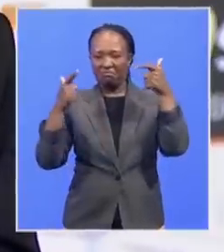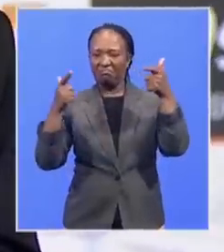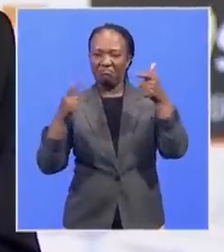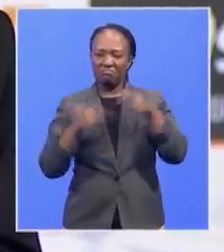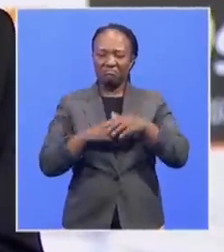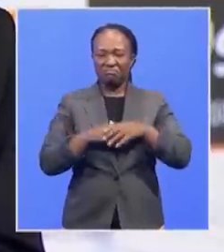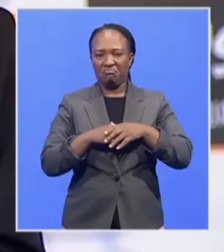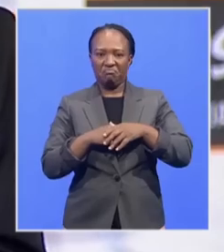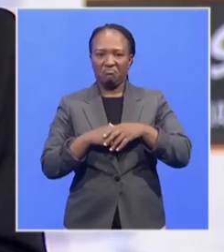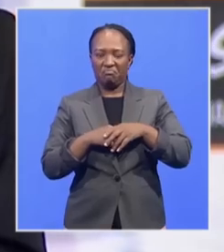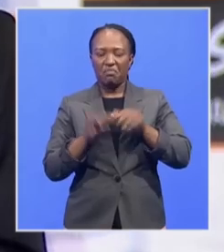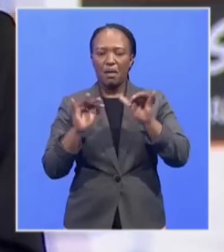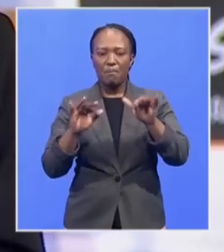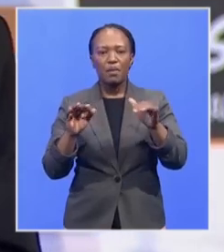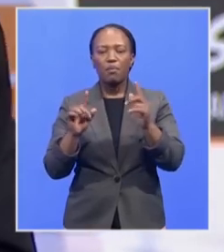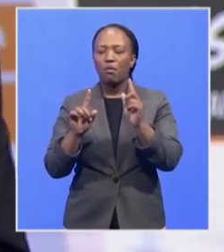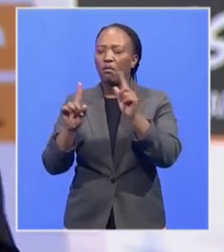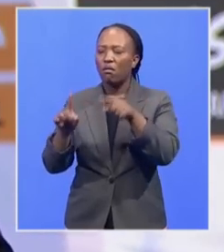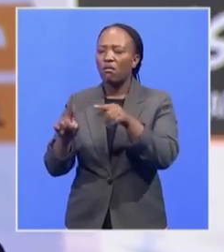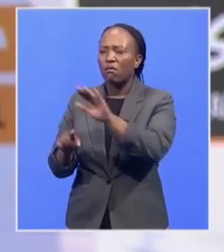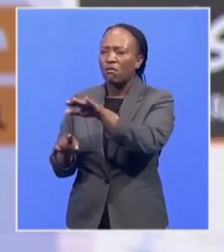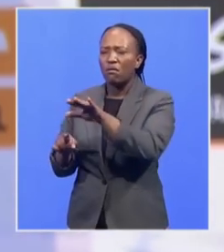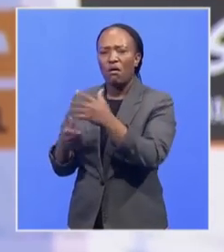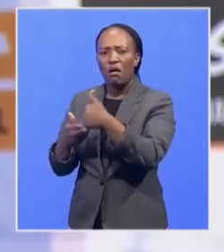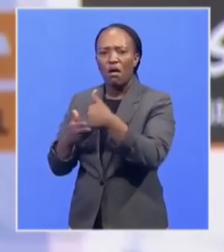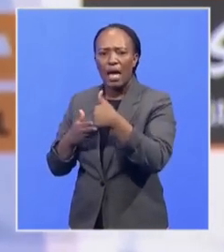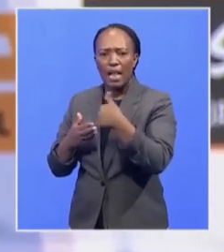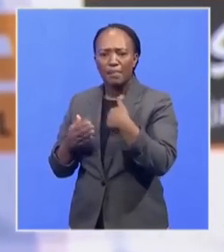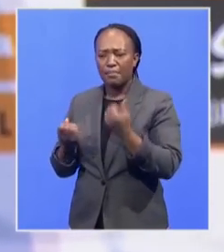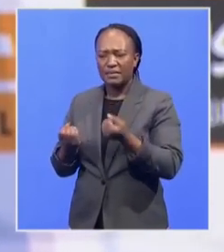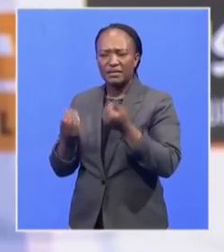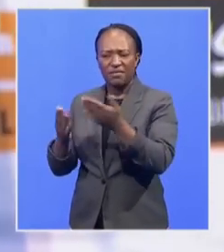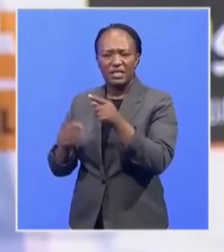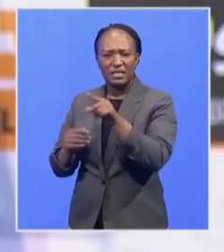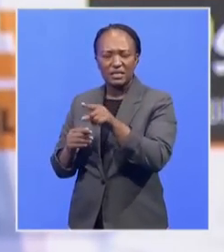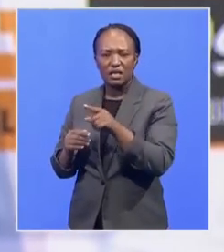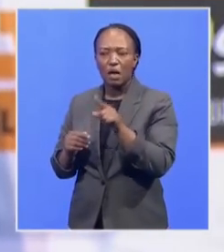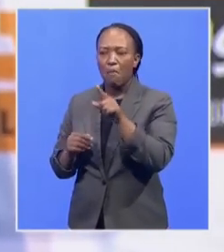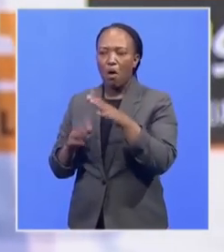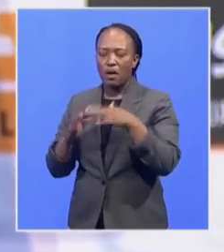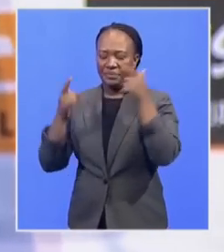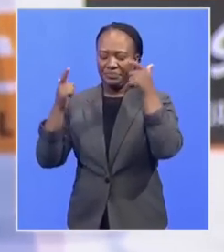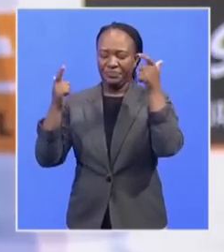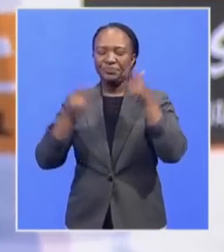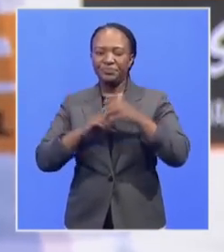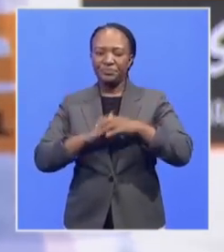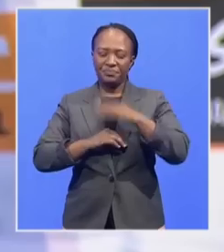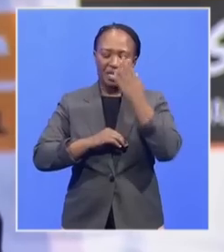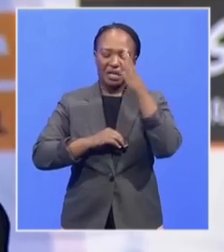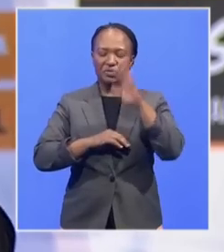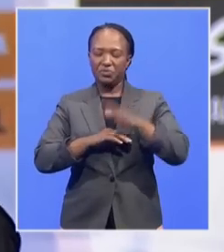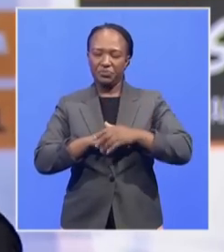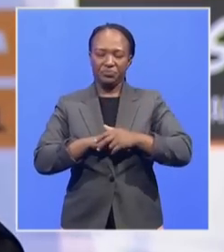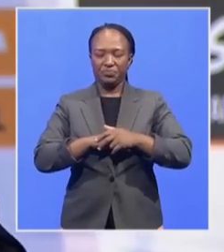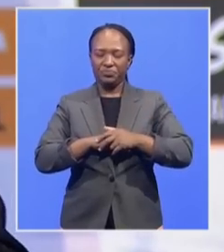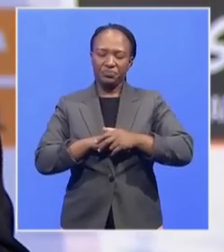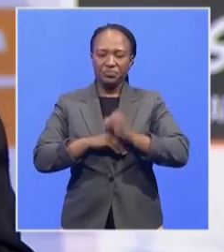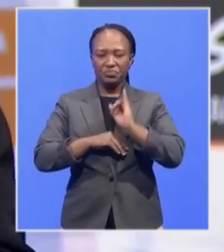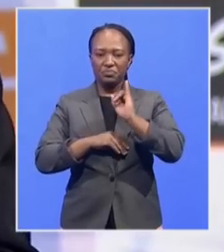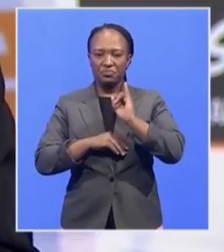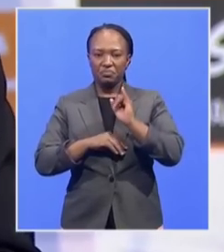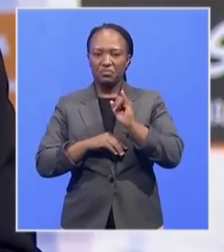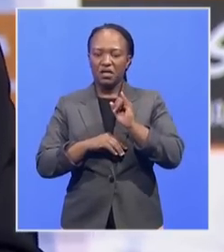batho ba tla ba batla thuso, bona ba ikgantsha, ba shebile tsa